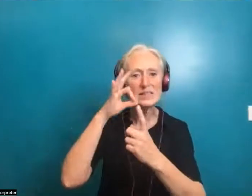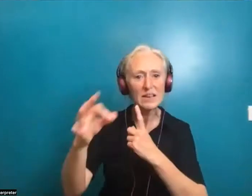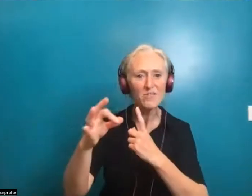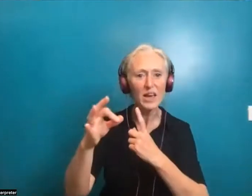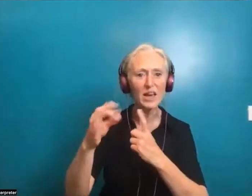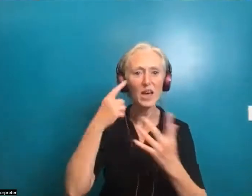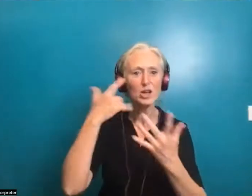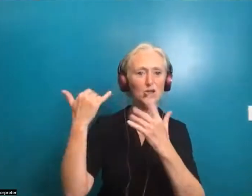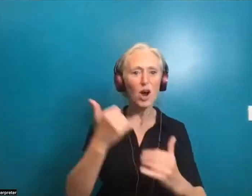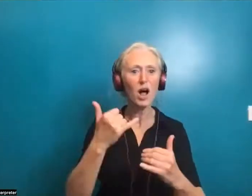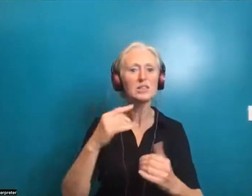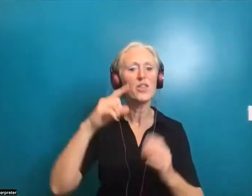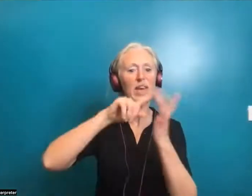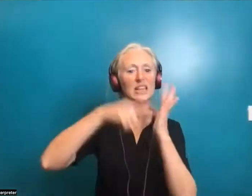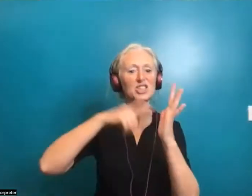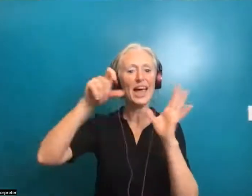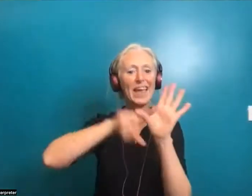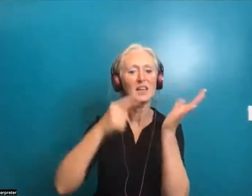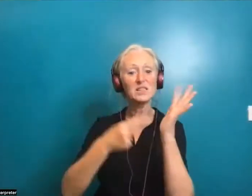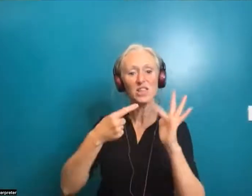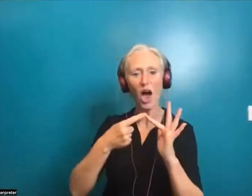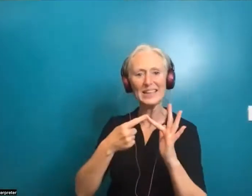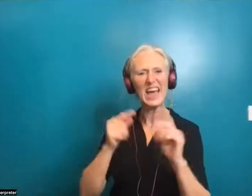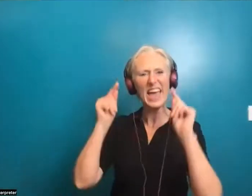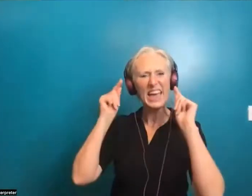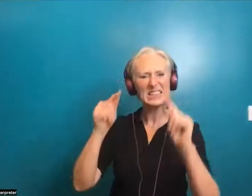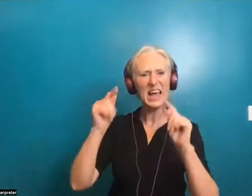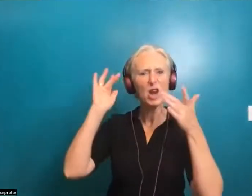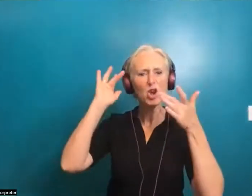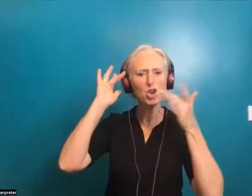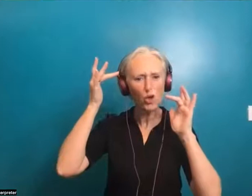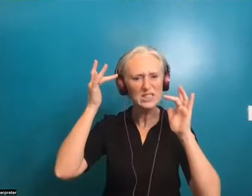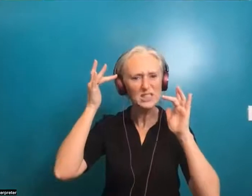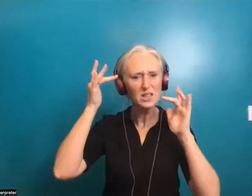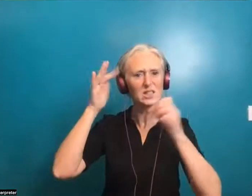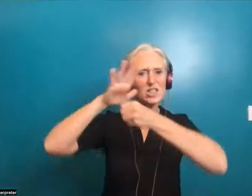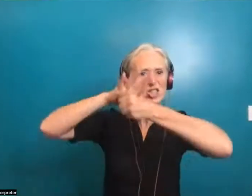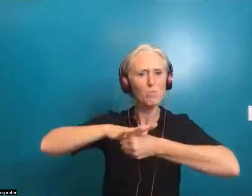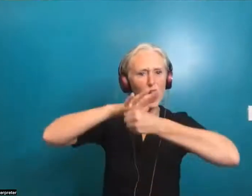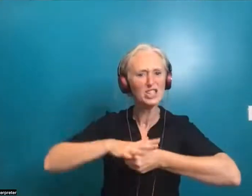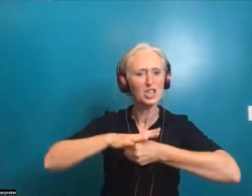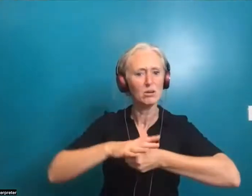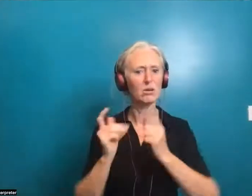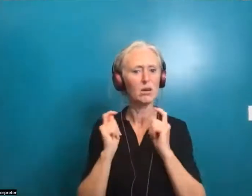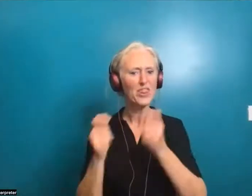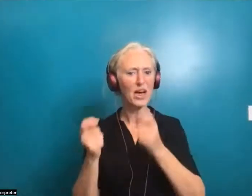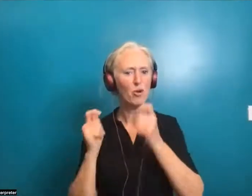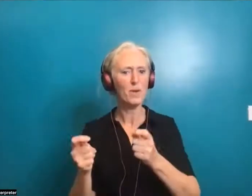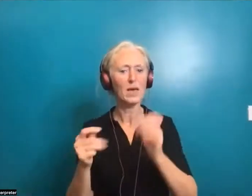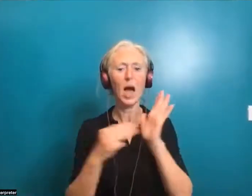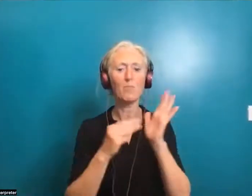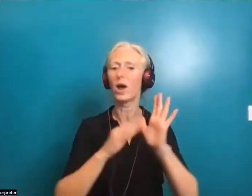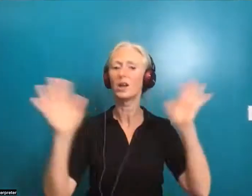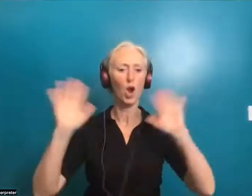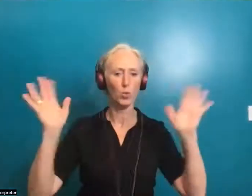trial that you mentioned in Australia, is that a nonsense suppression therapy? Oh, no. So that's I think